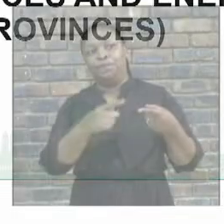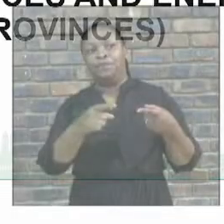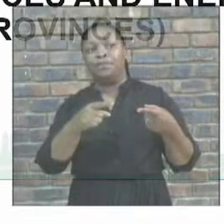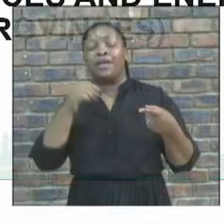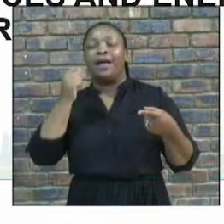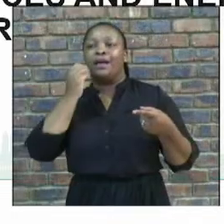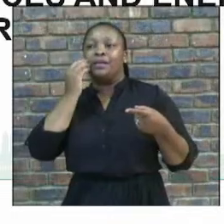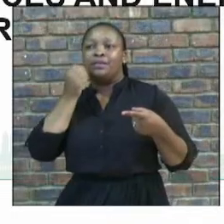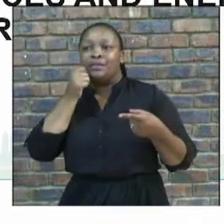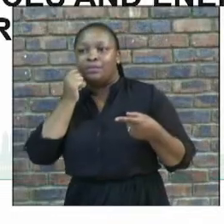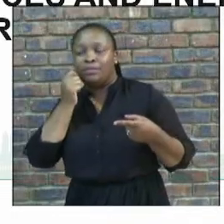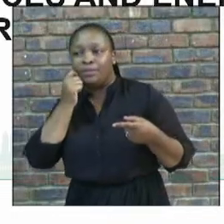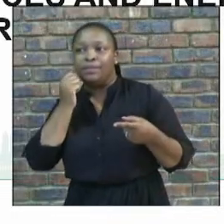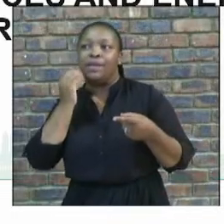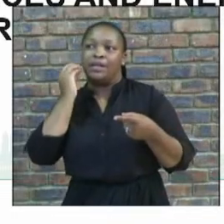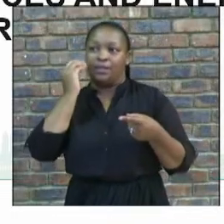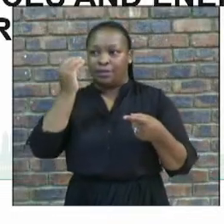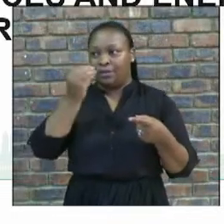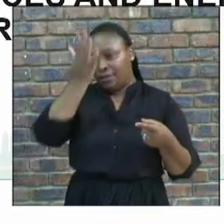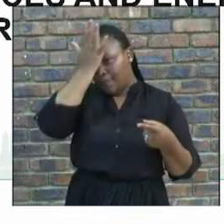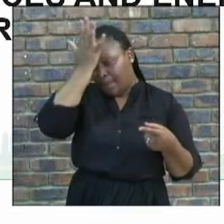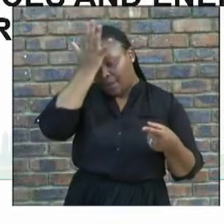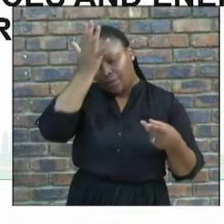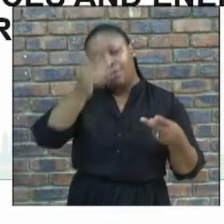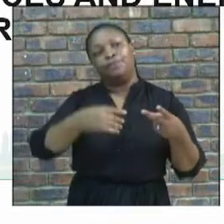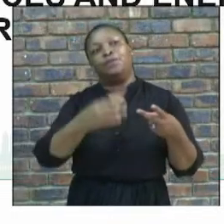Sepedi Setswana, channel 4.